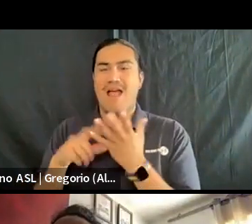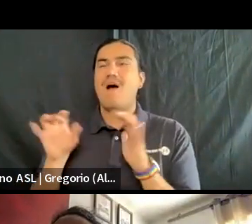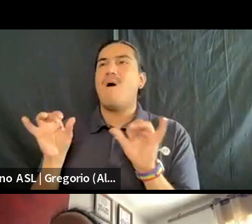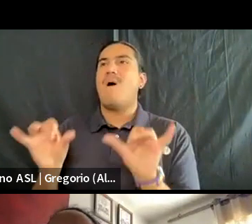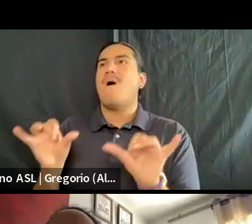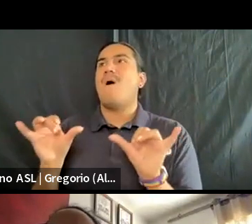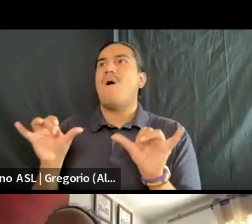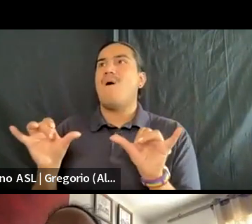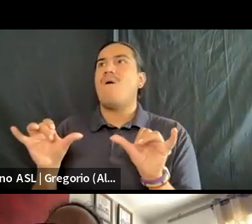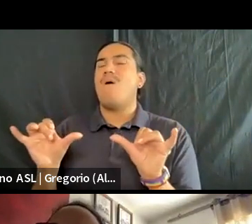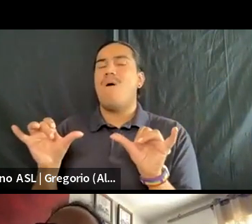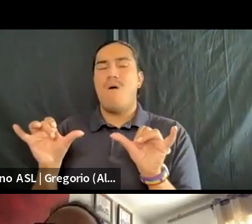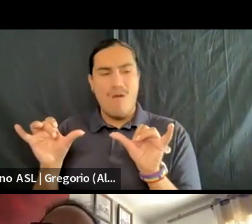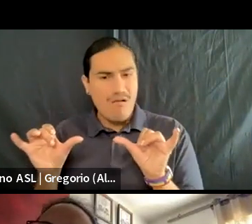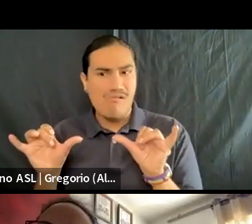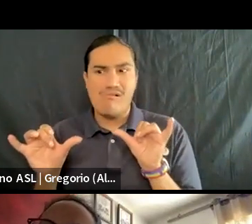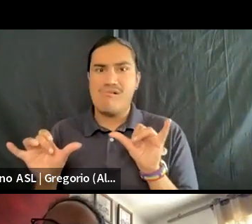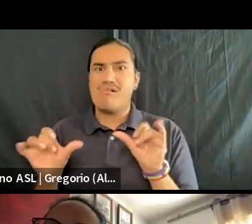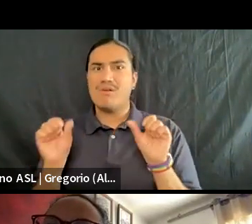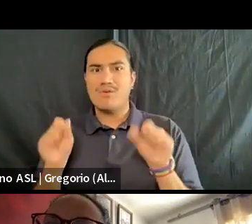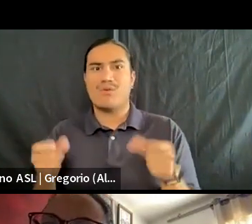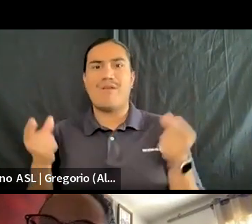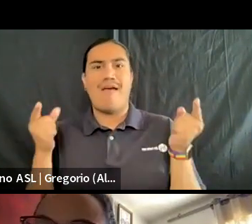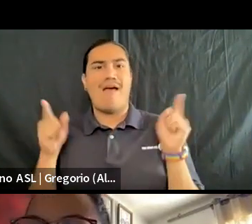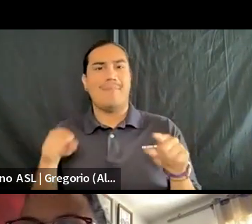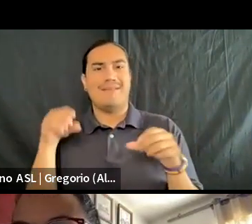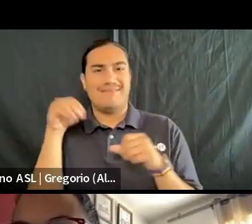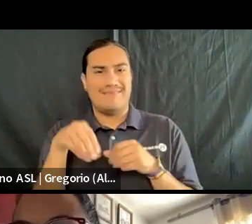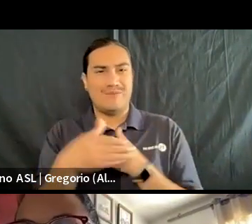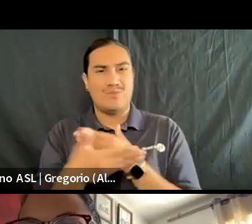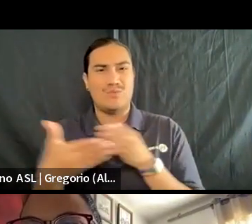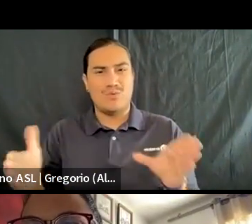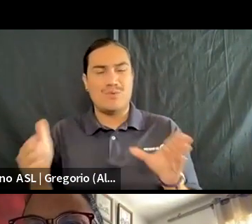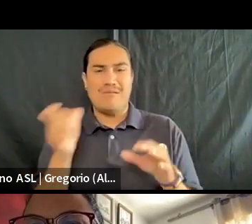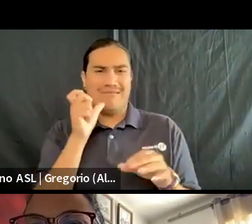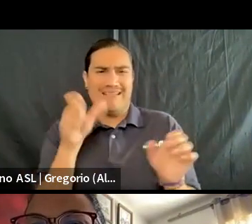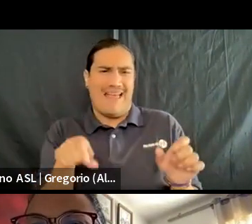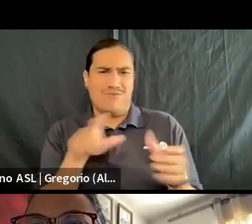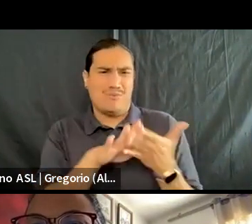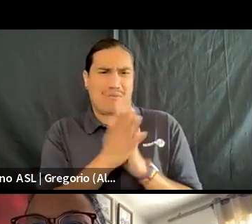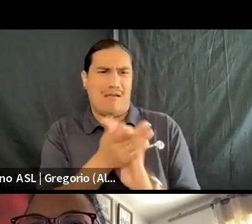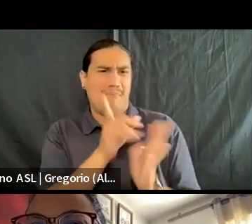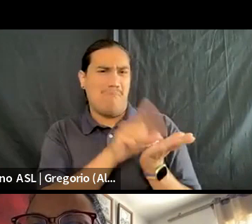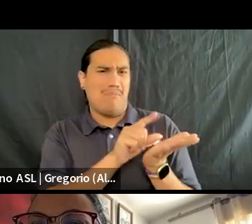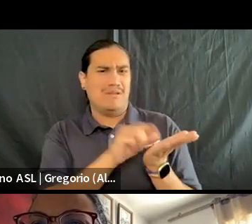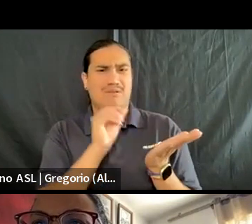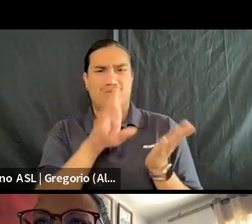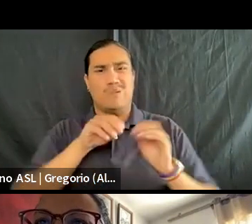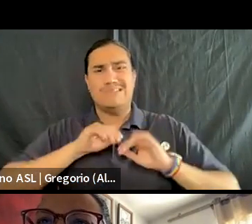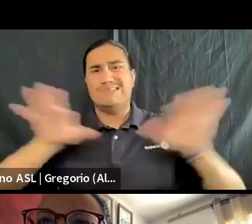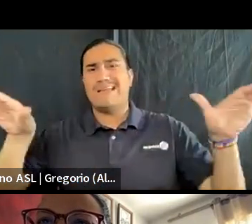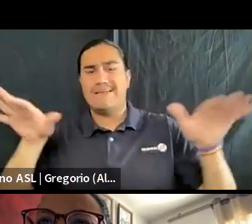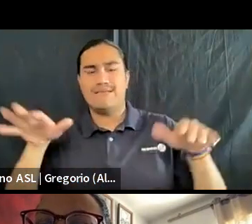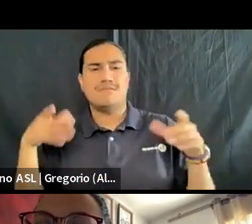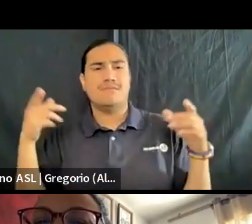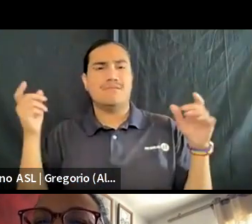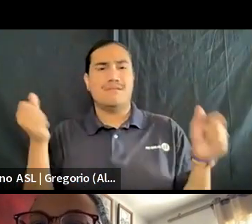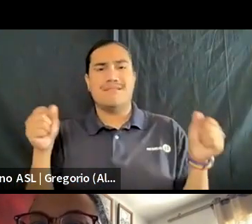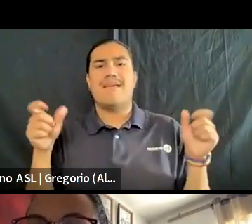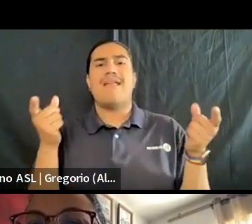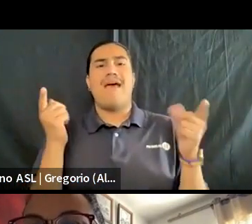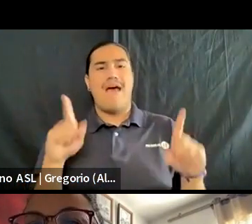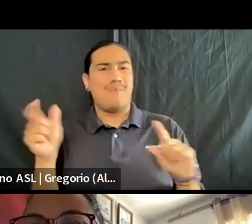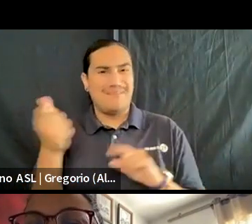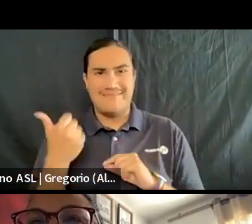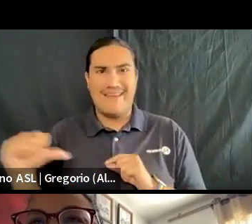it could happen in this room. You know, it doesn't have to get published. You don't have to send it somewhere. Theater can happen anywhere.